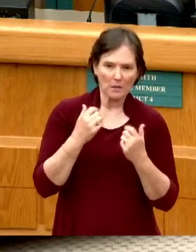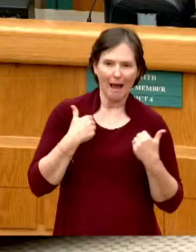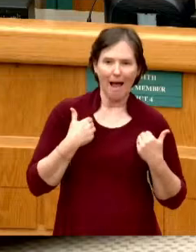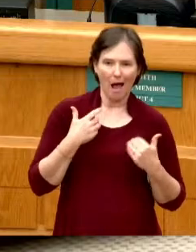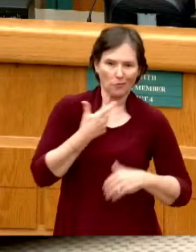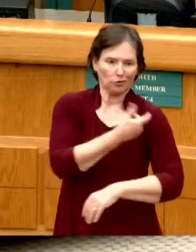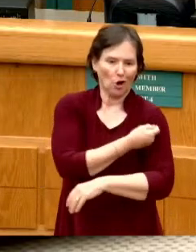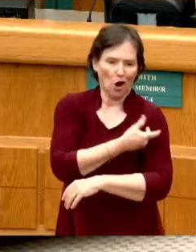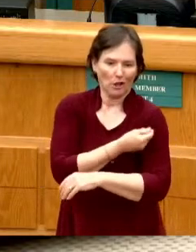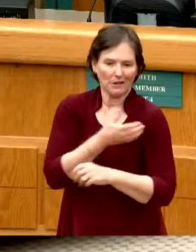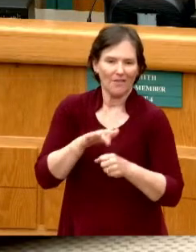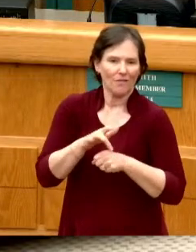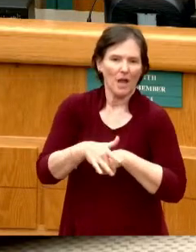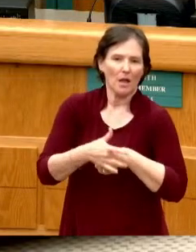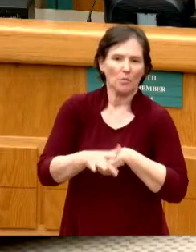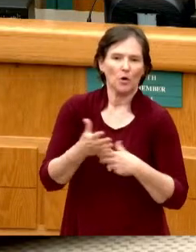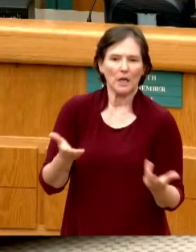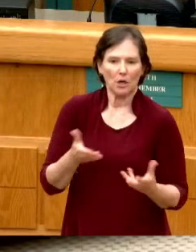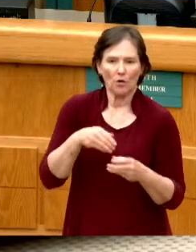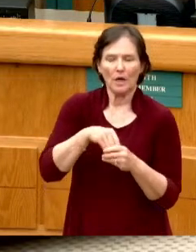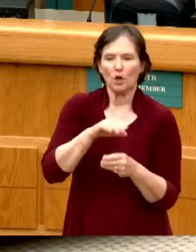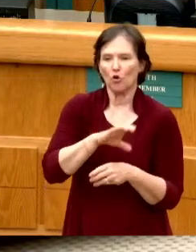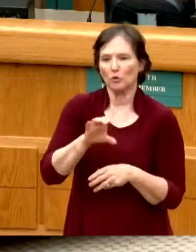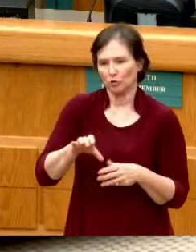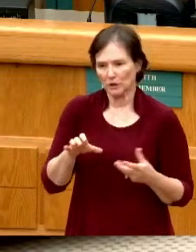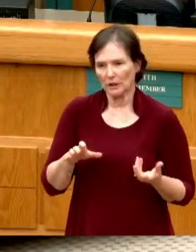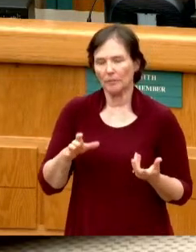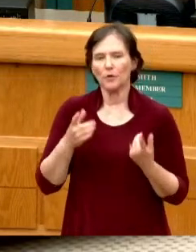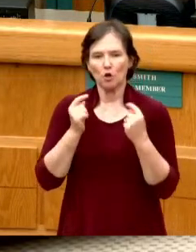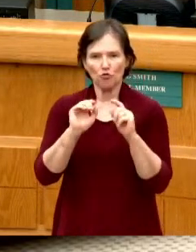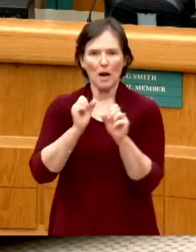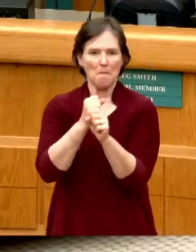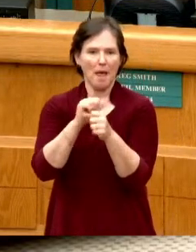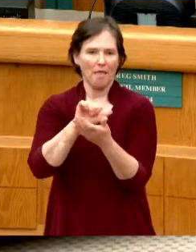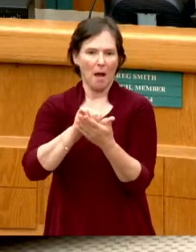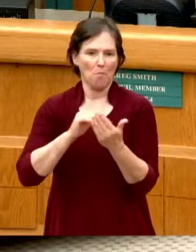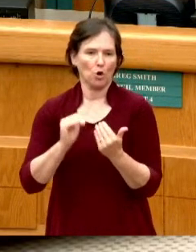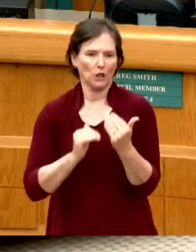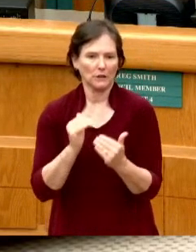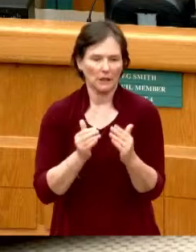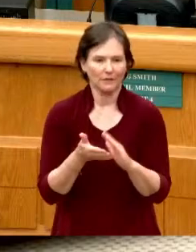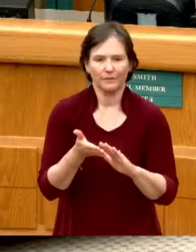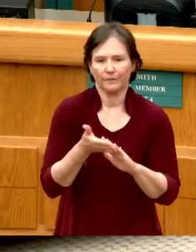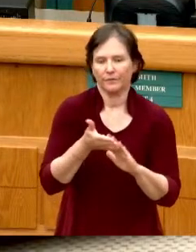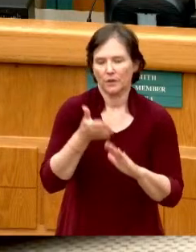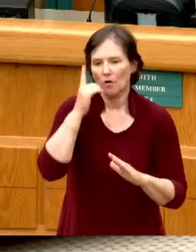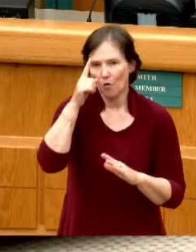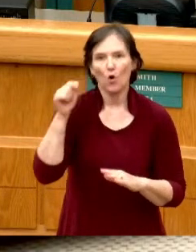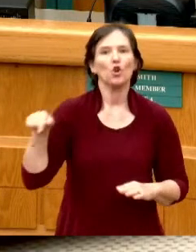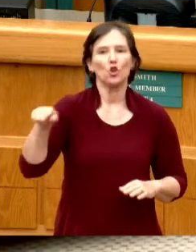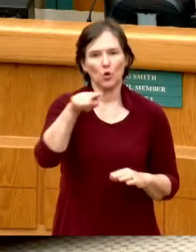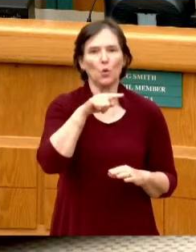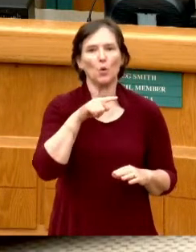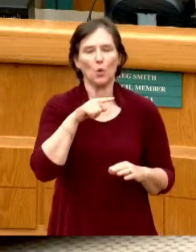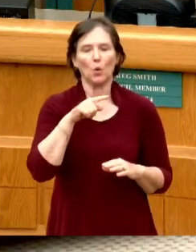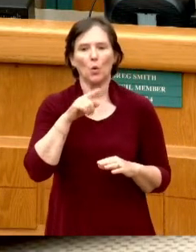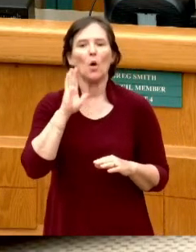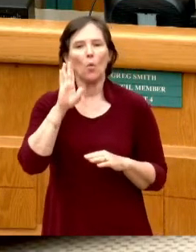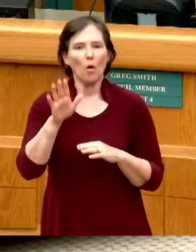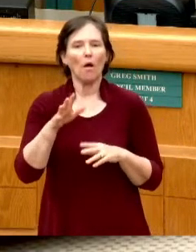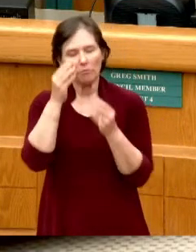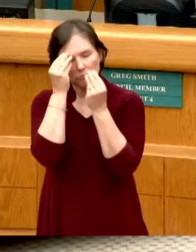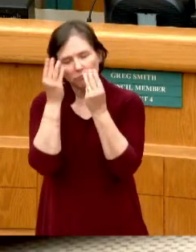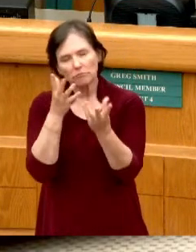things, that process in working for you, we would appreciate it, and we will absolutely be updating everyone on that